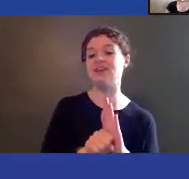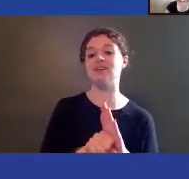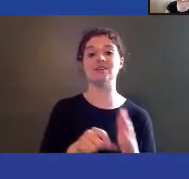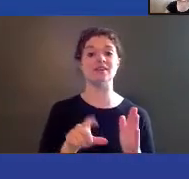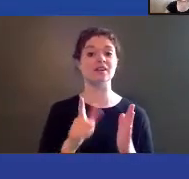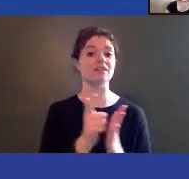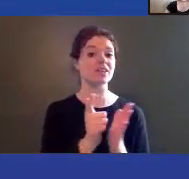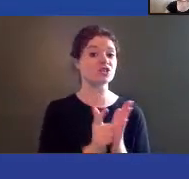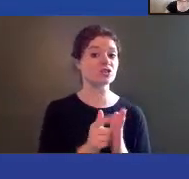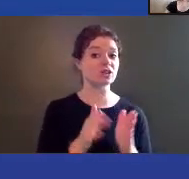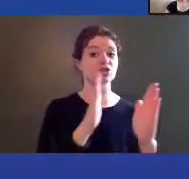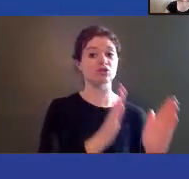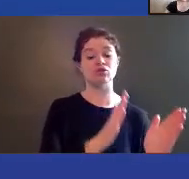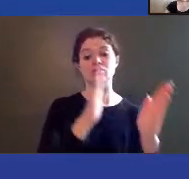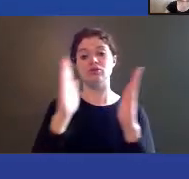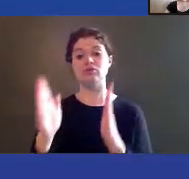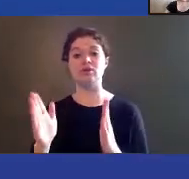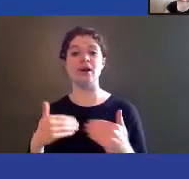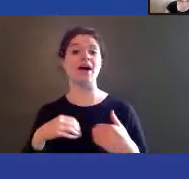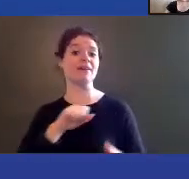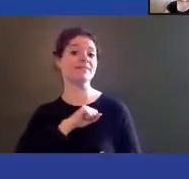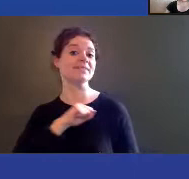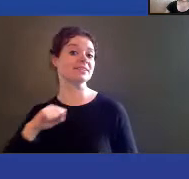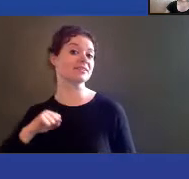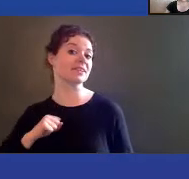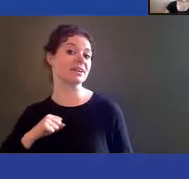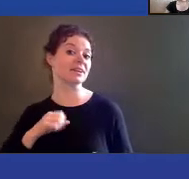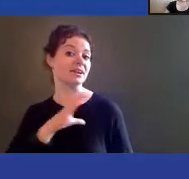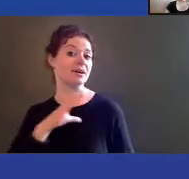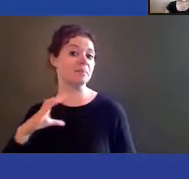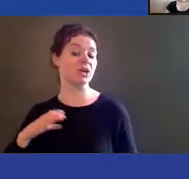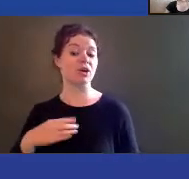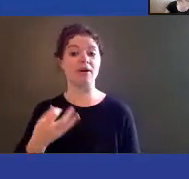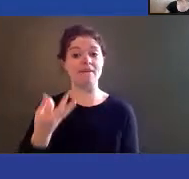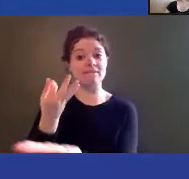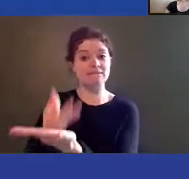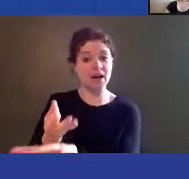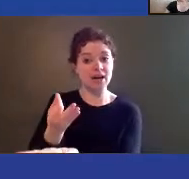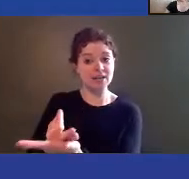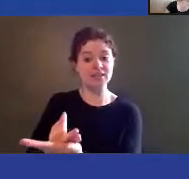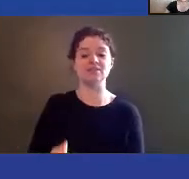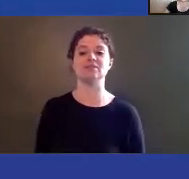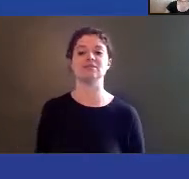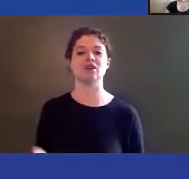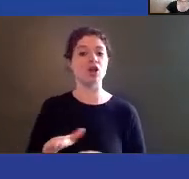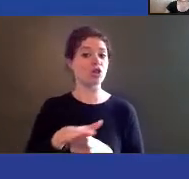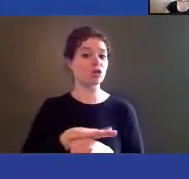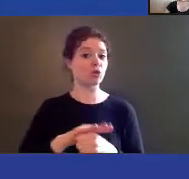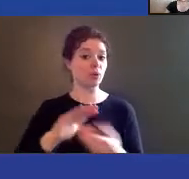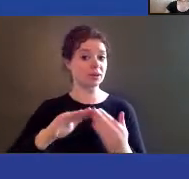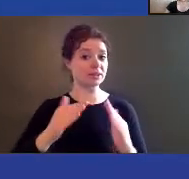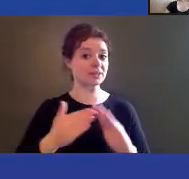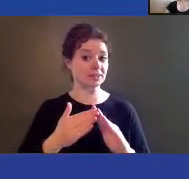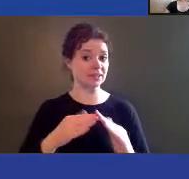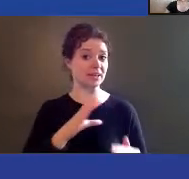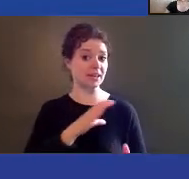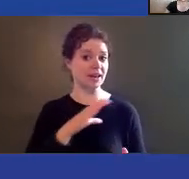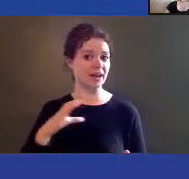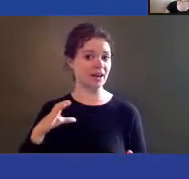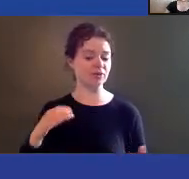Ways and Means and the Senate Committee on Finance. And at the city council level, also the Committee on